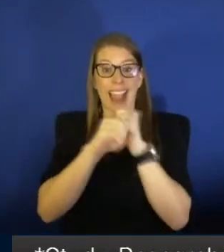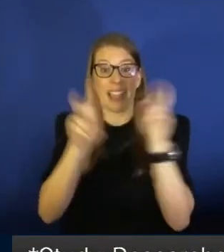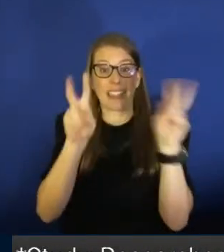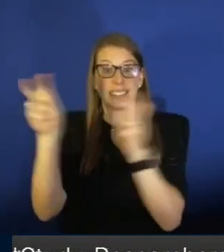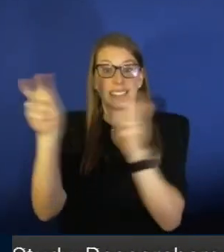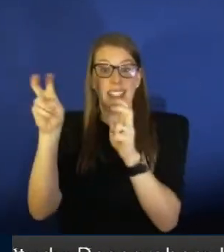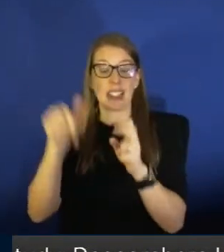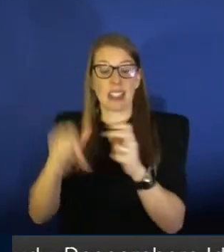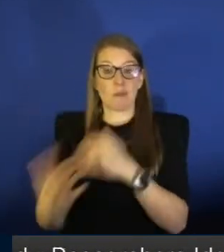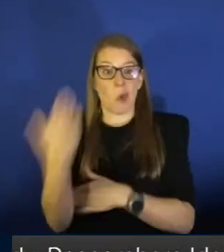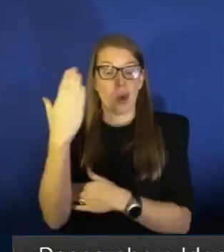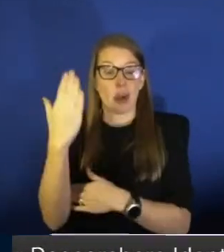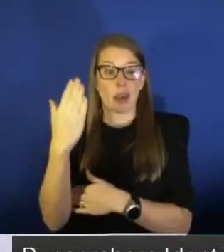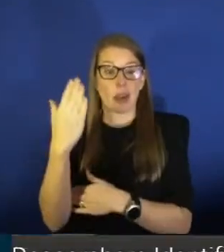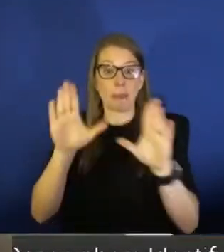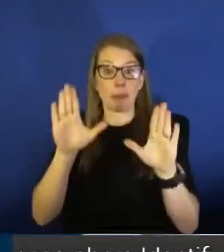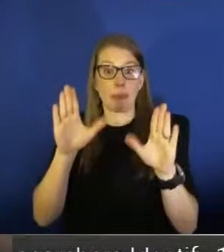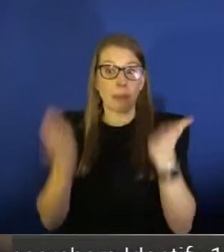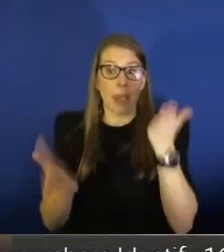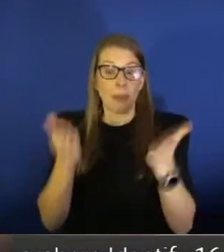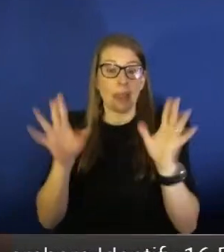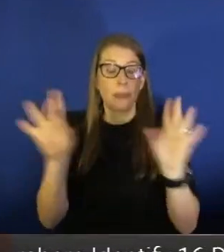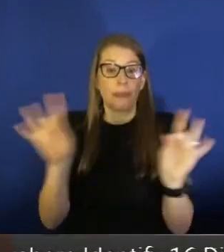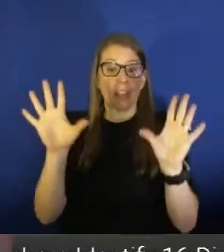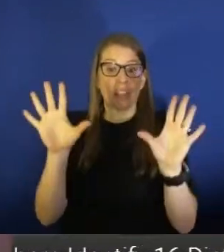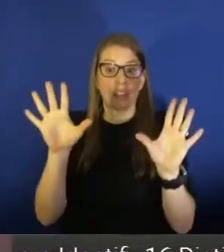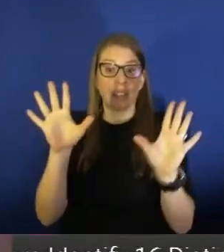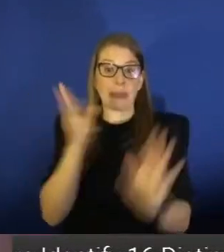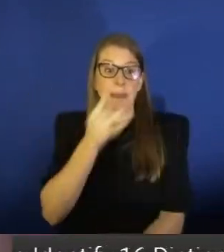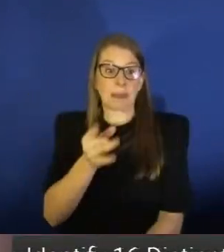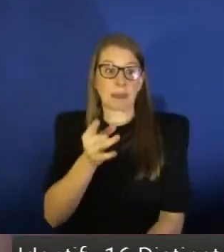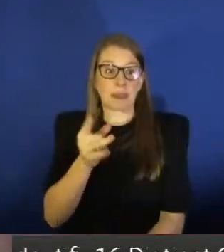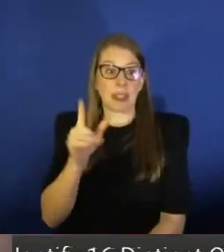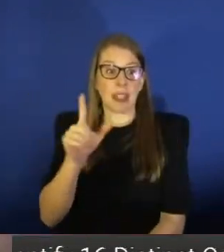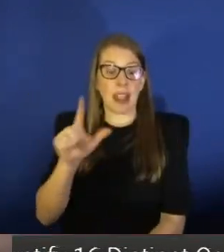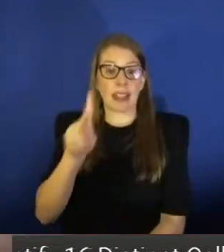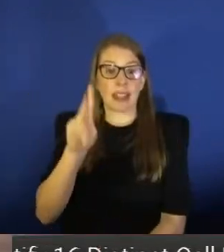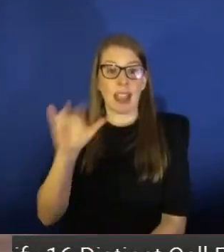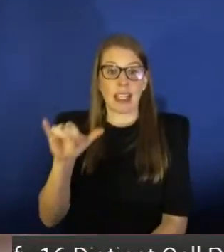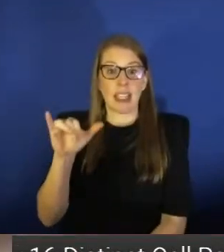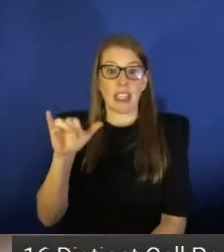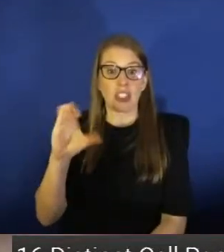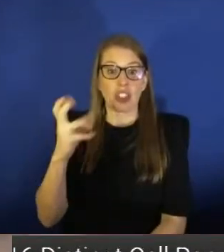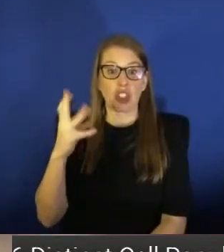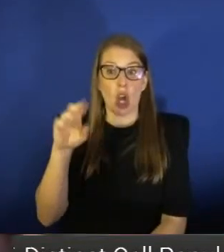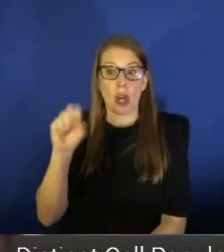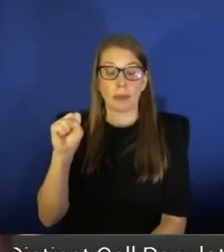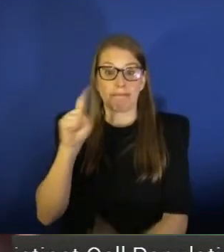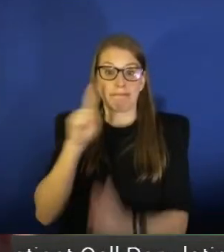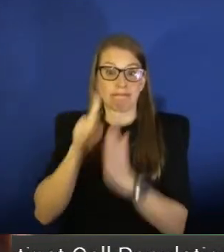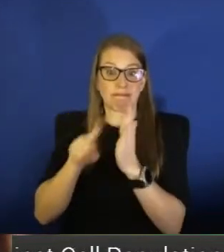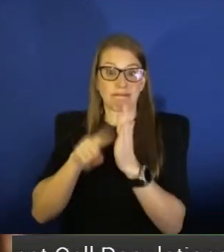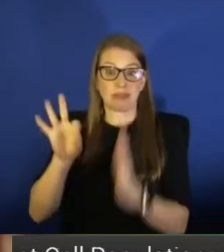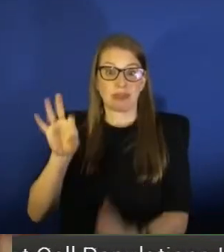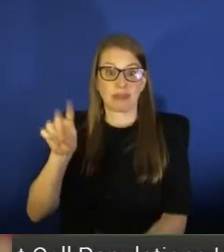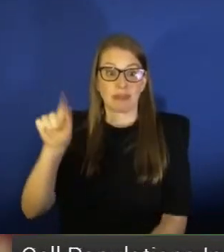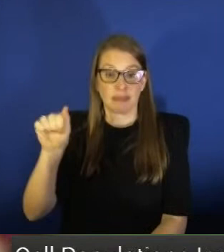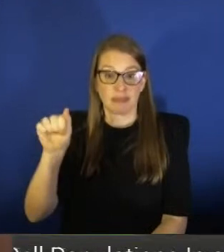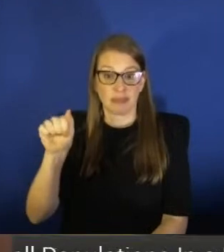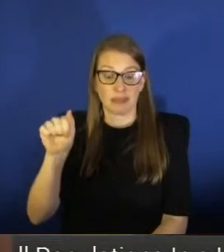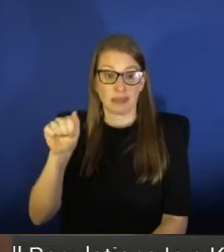magically delicious, and I do agree they are, but Lucky Charms cereal is now under investigation by the FDA. According to the